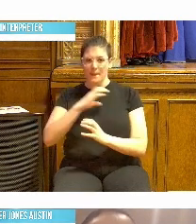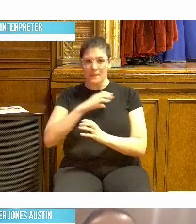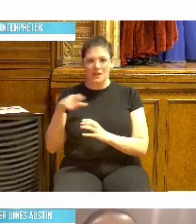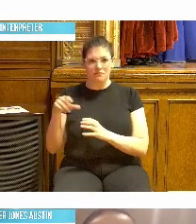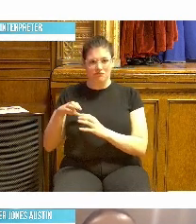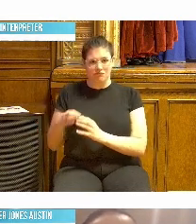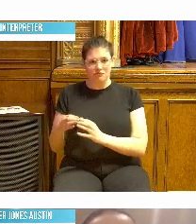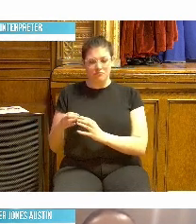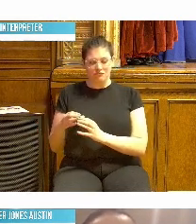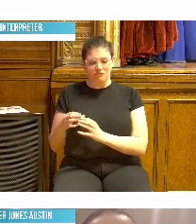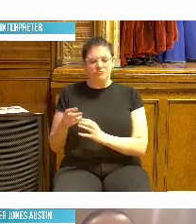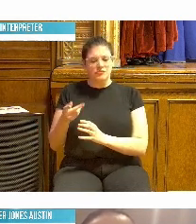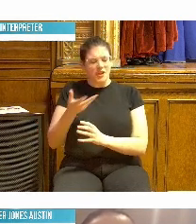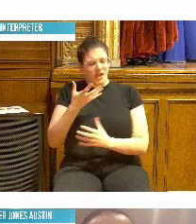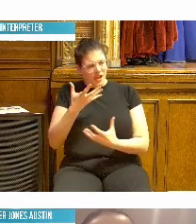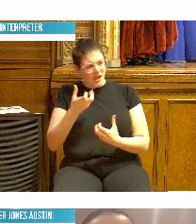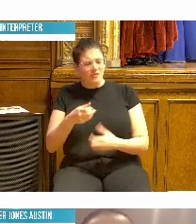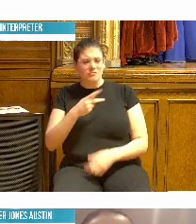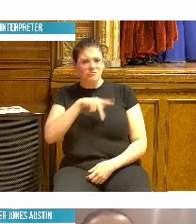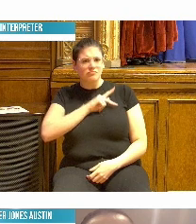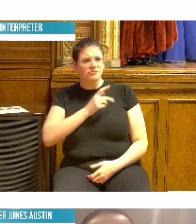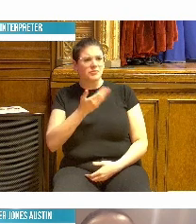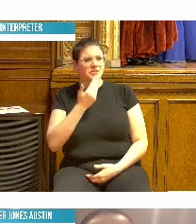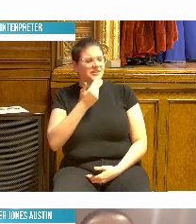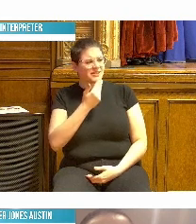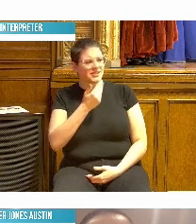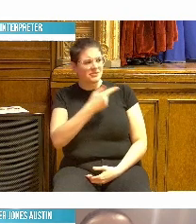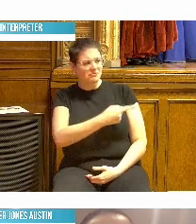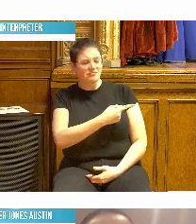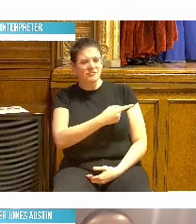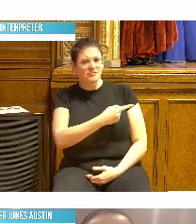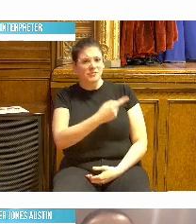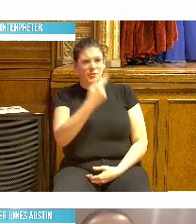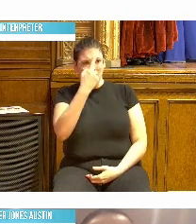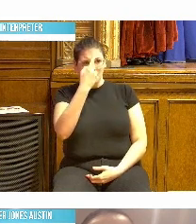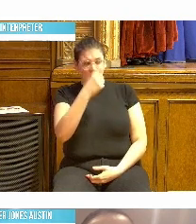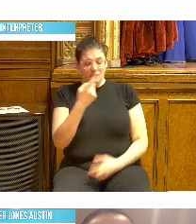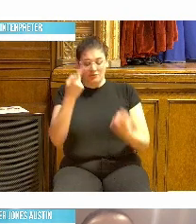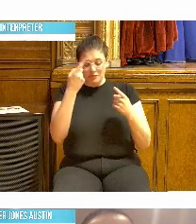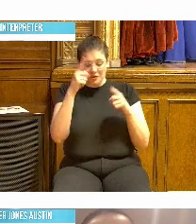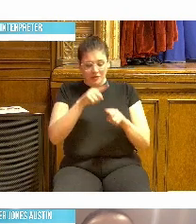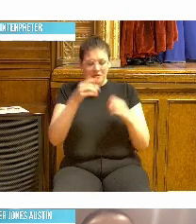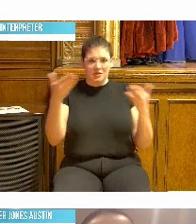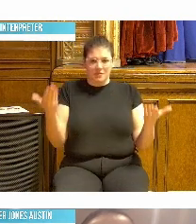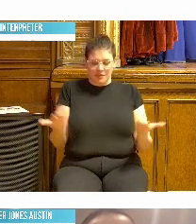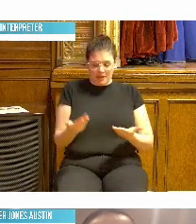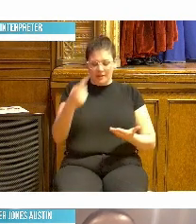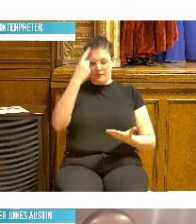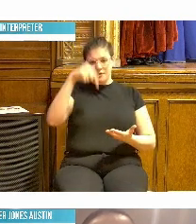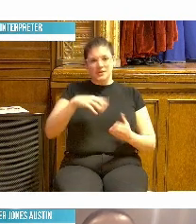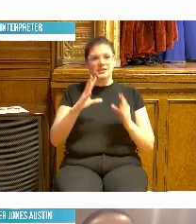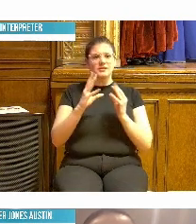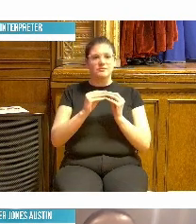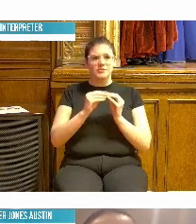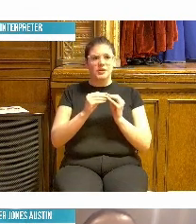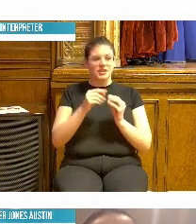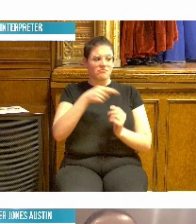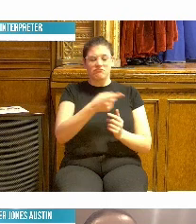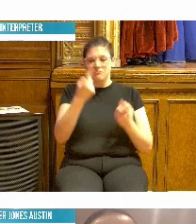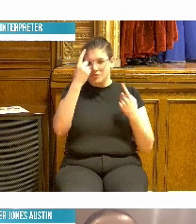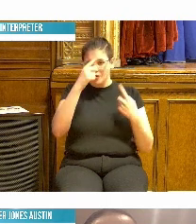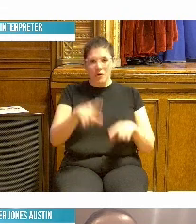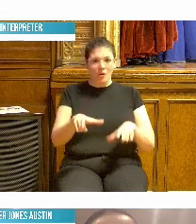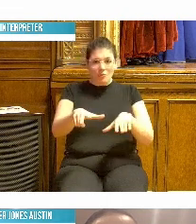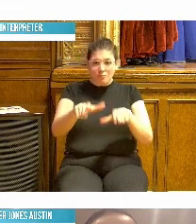And I want to thank him personally for agreeing to be here for this meeting so quickly